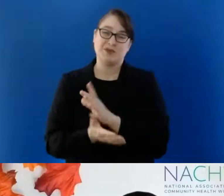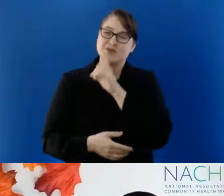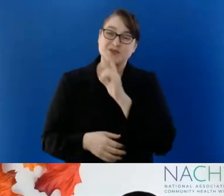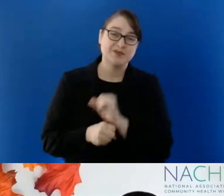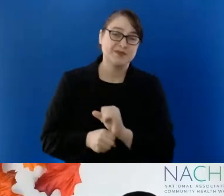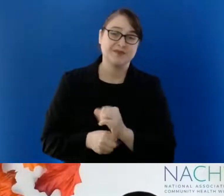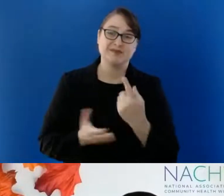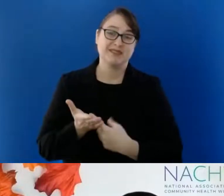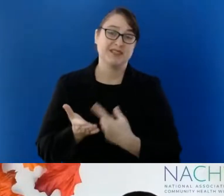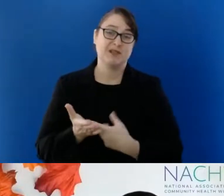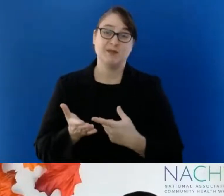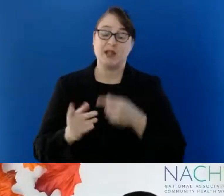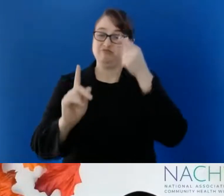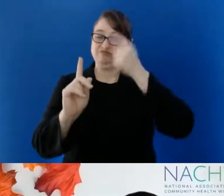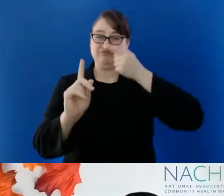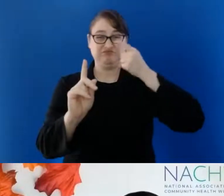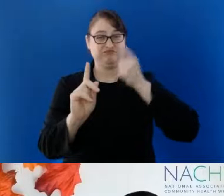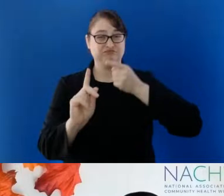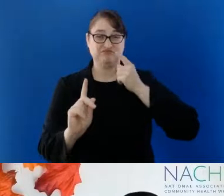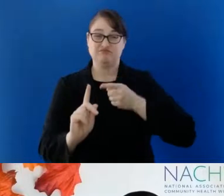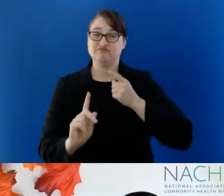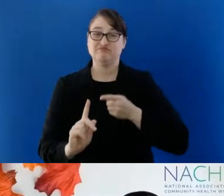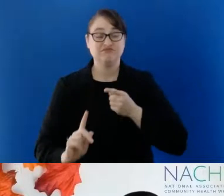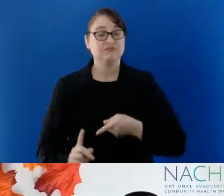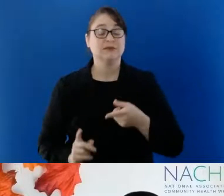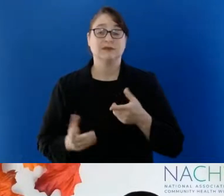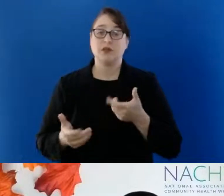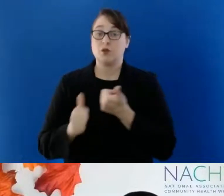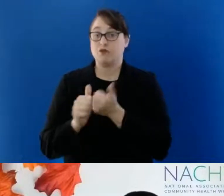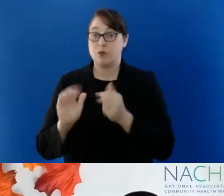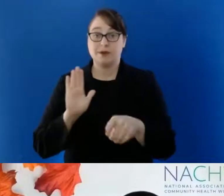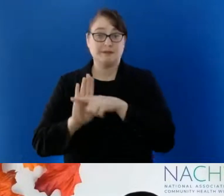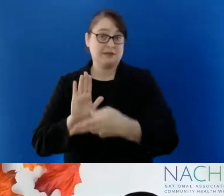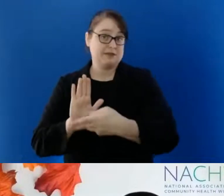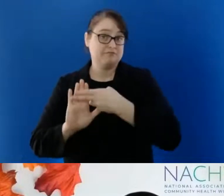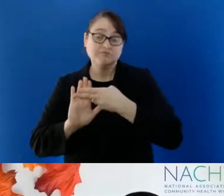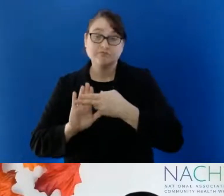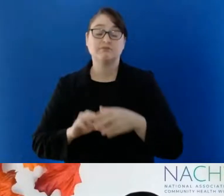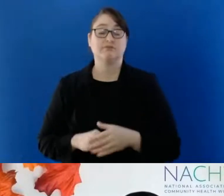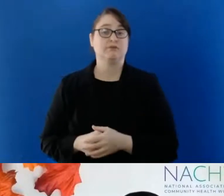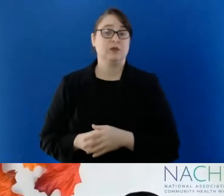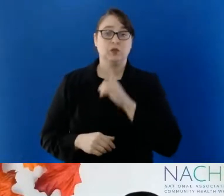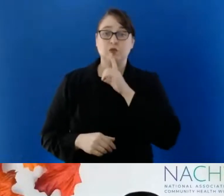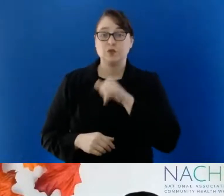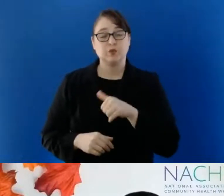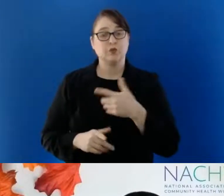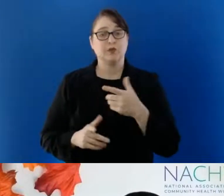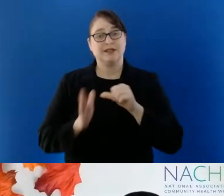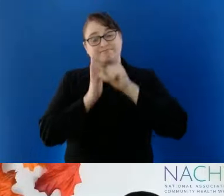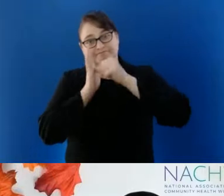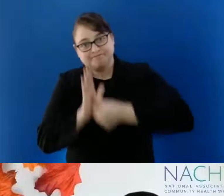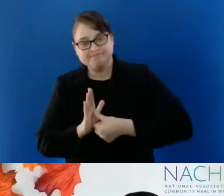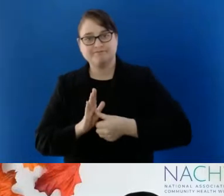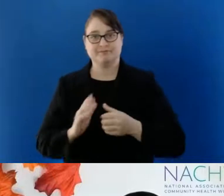do is just stick to some of the points, like the doctor was saying, to avoid the stigma, to really hit that home,